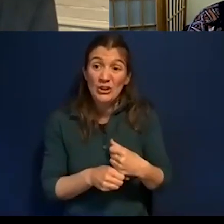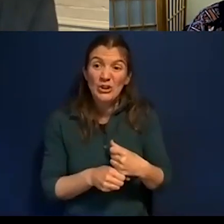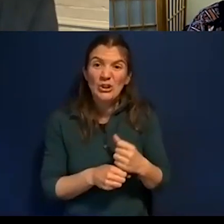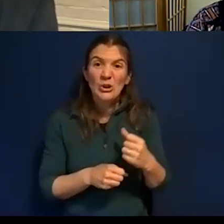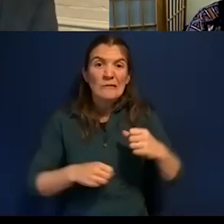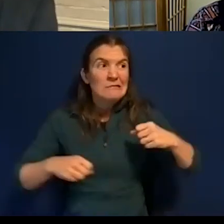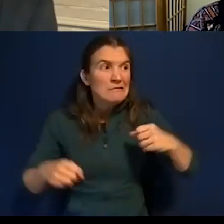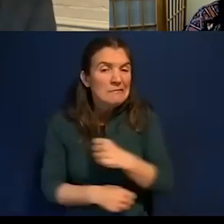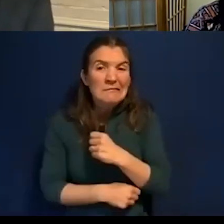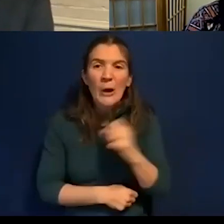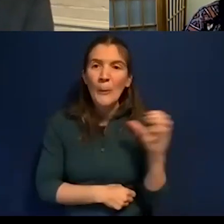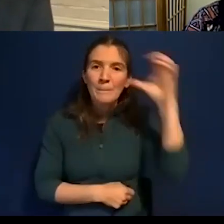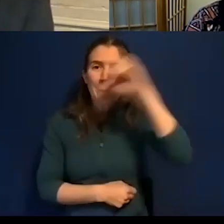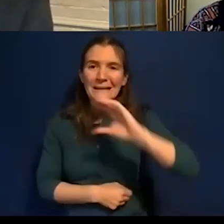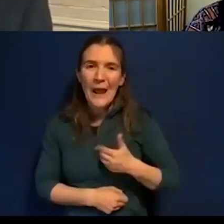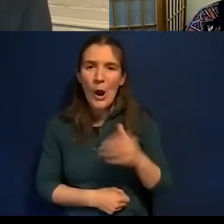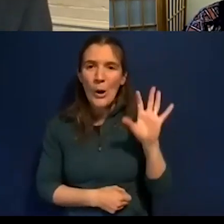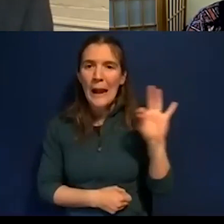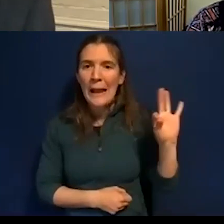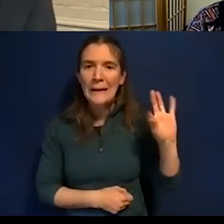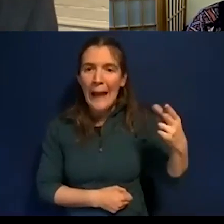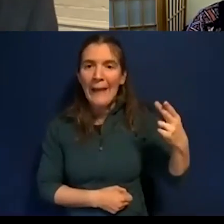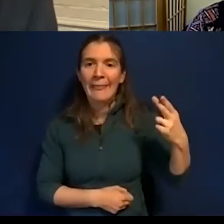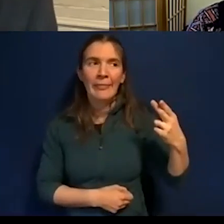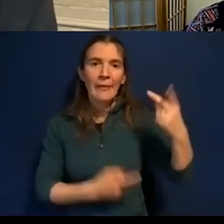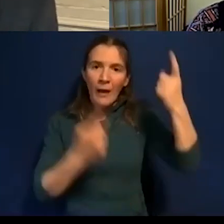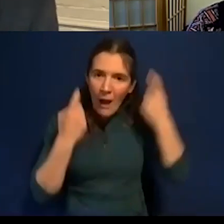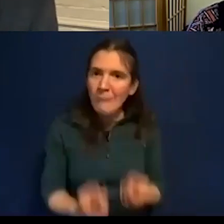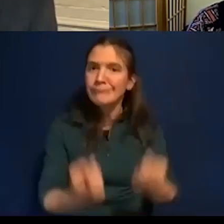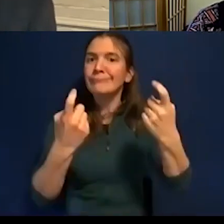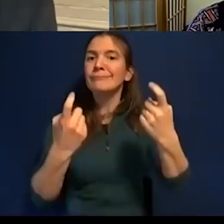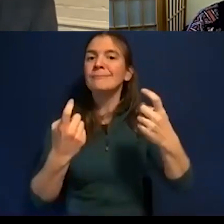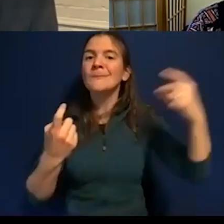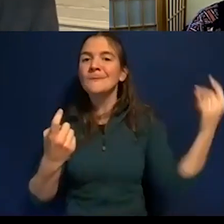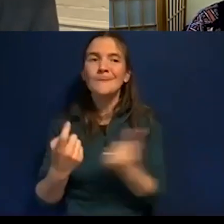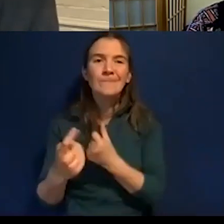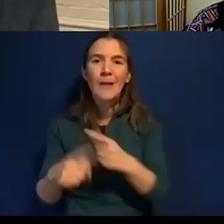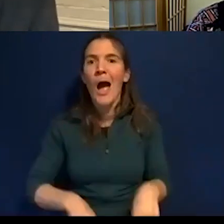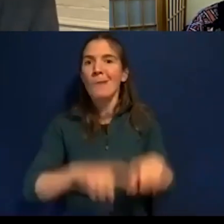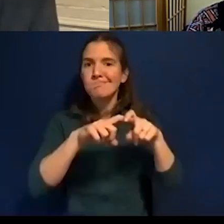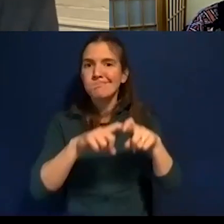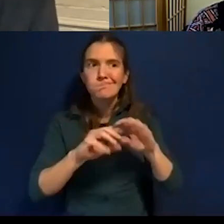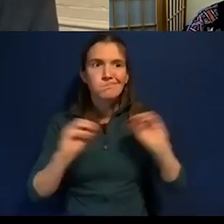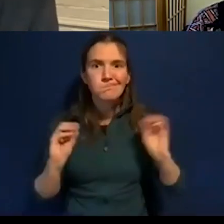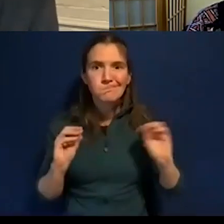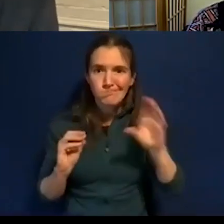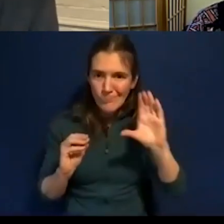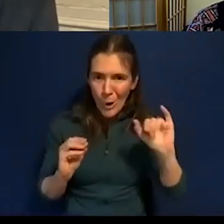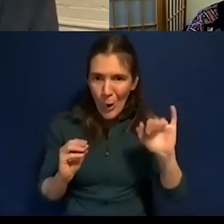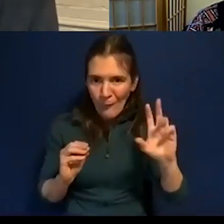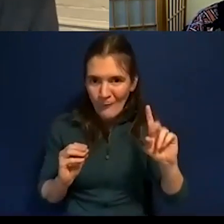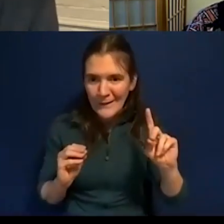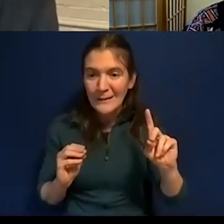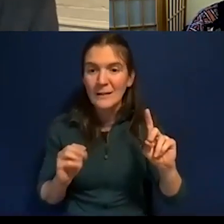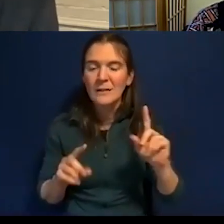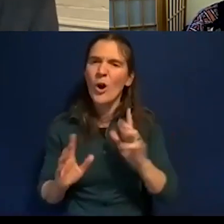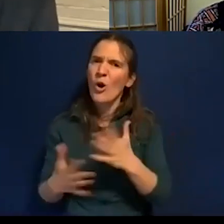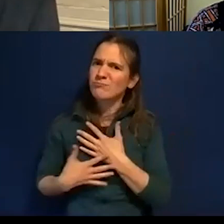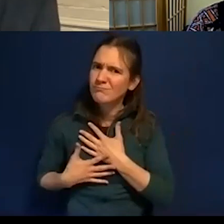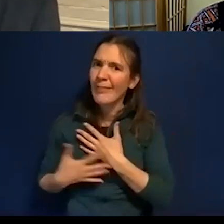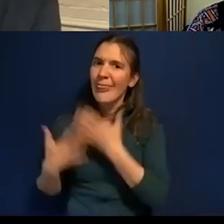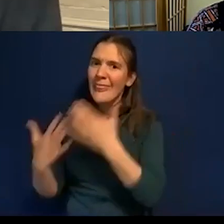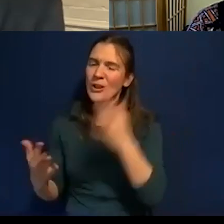or whatever we last year. Yeah. Yeah. So it's great. And I really appreciate the thoughtfulness of